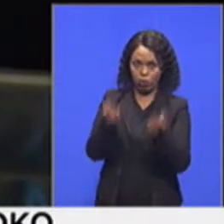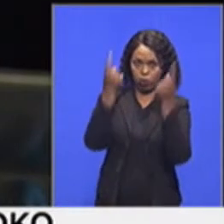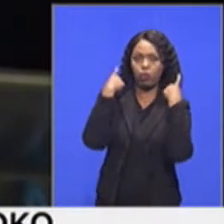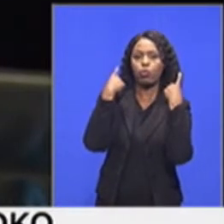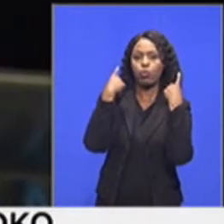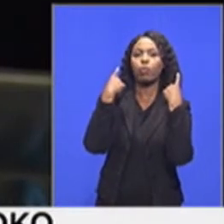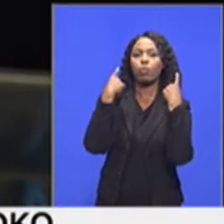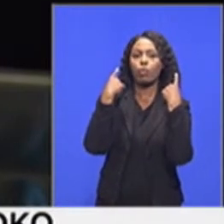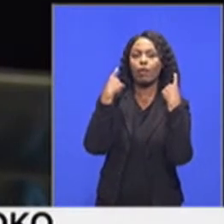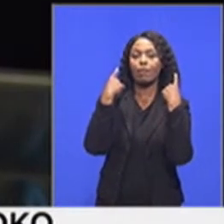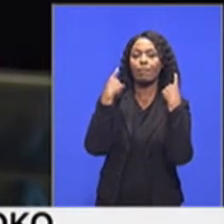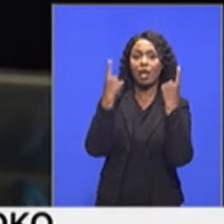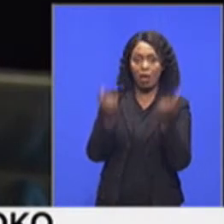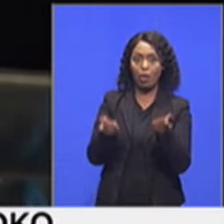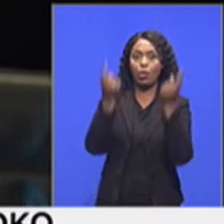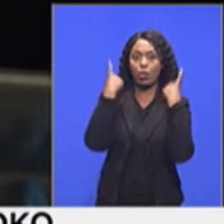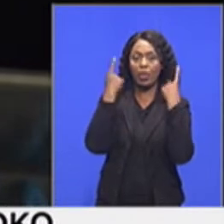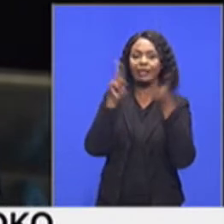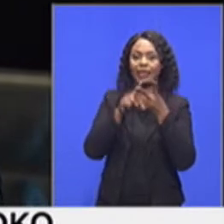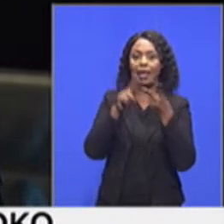failure to respond.